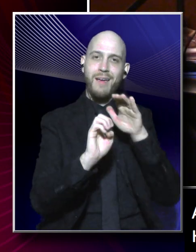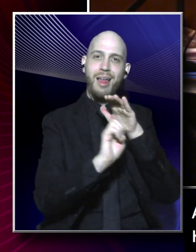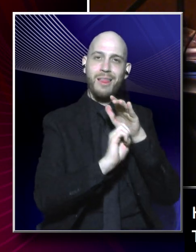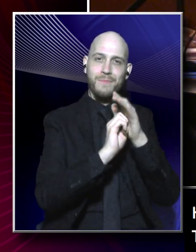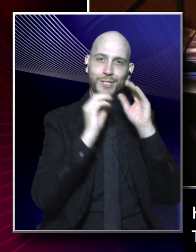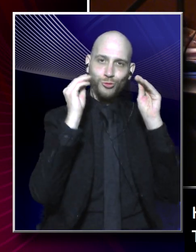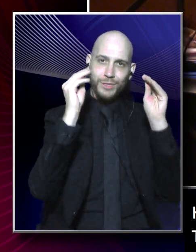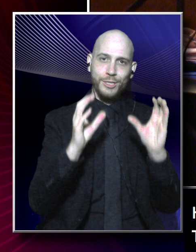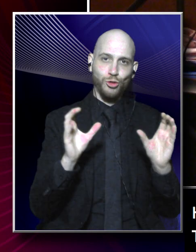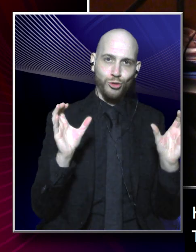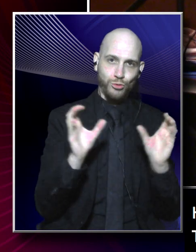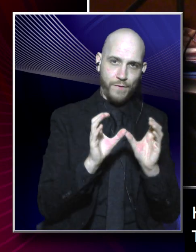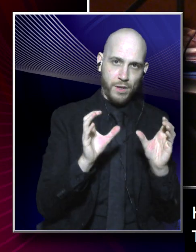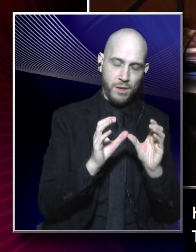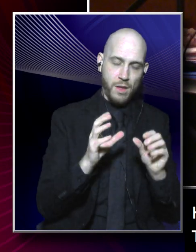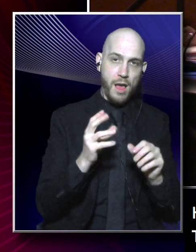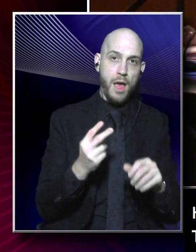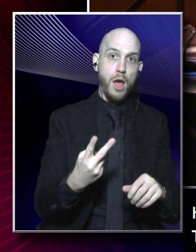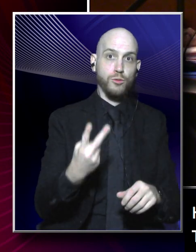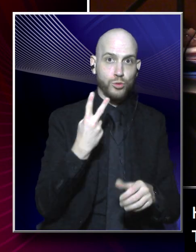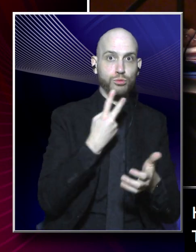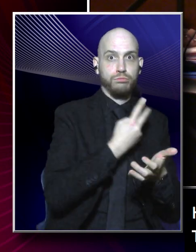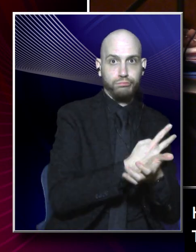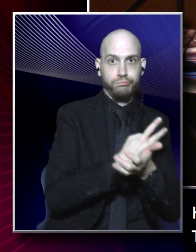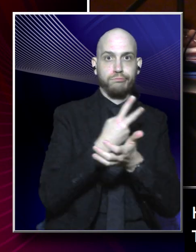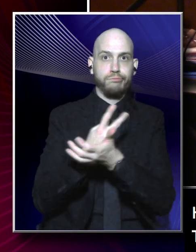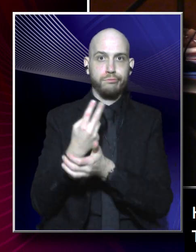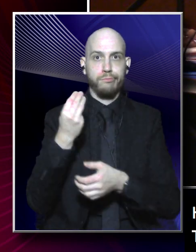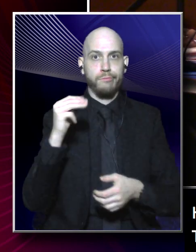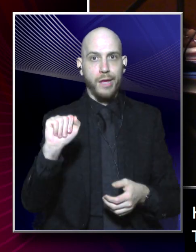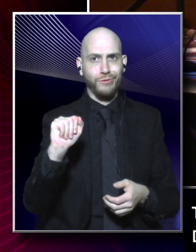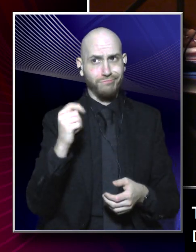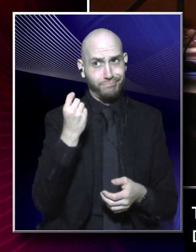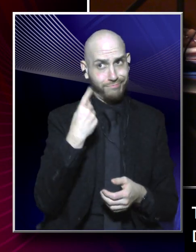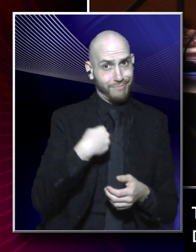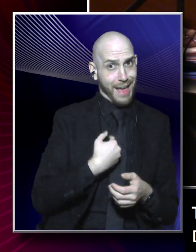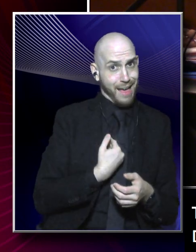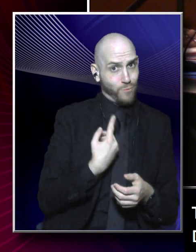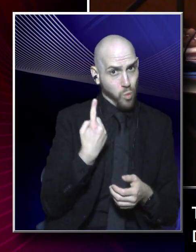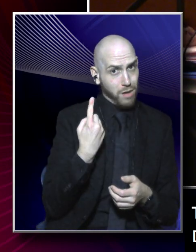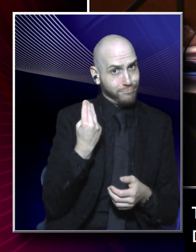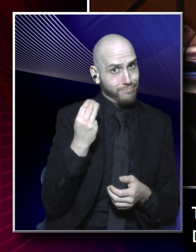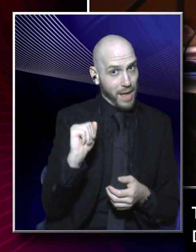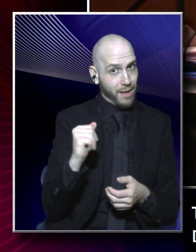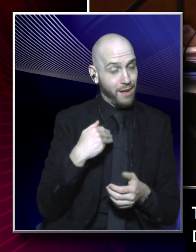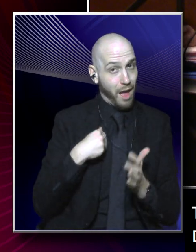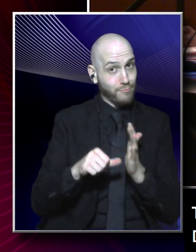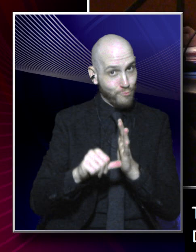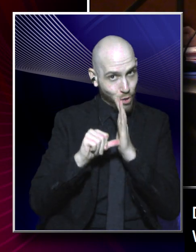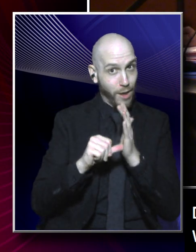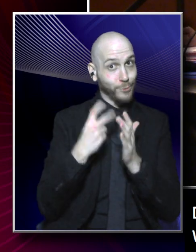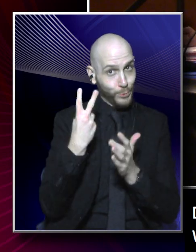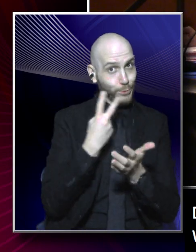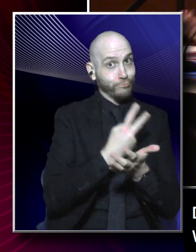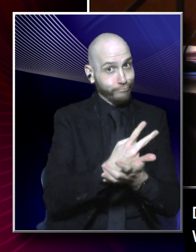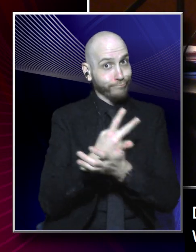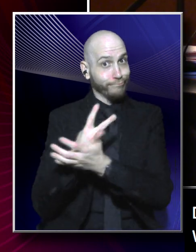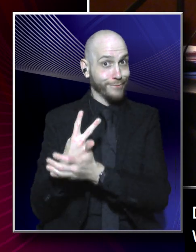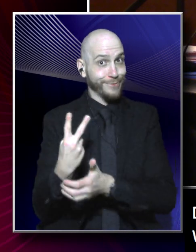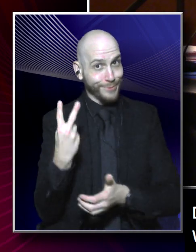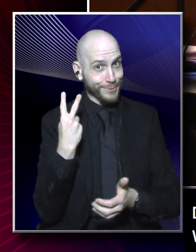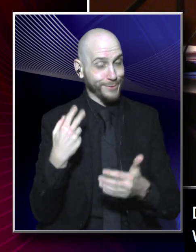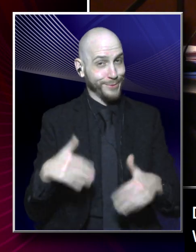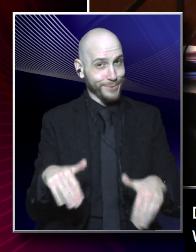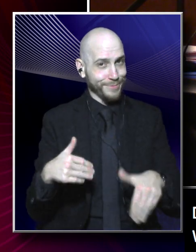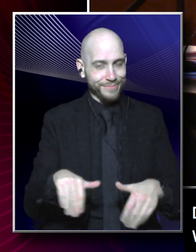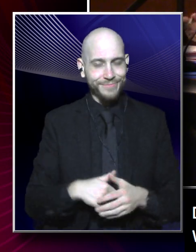to get 2 master's degrees. I only have 1, so I'm really impressed with 2. The 2